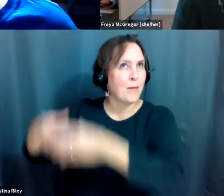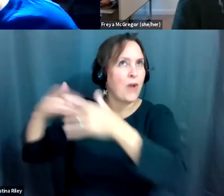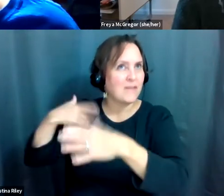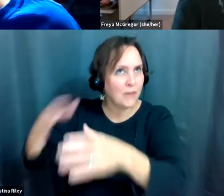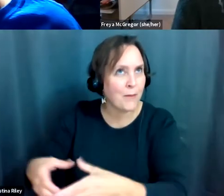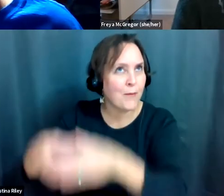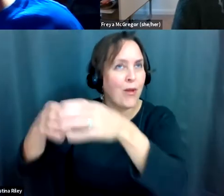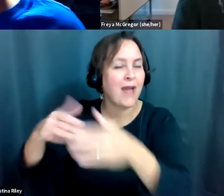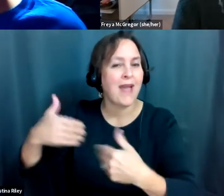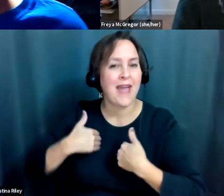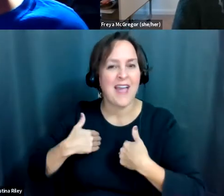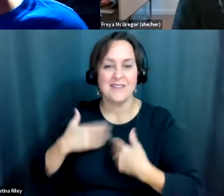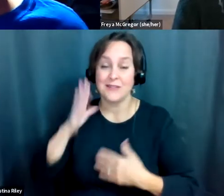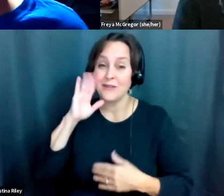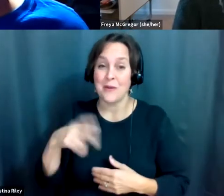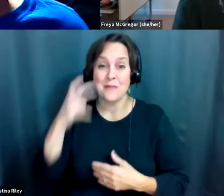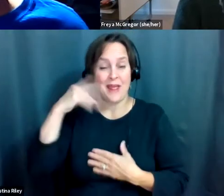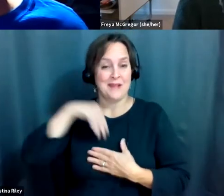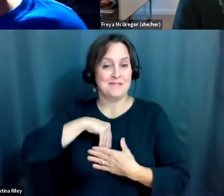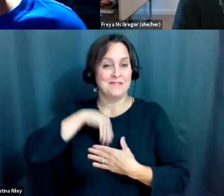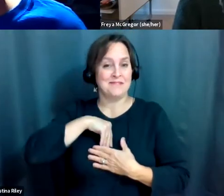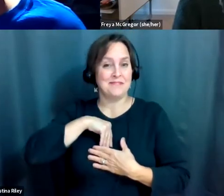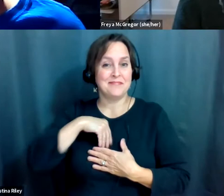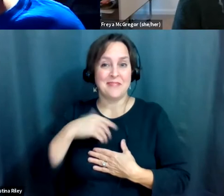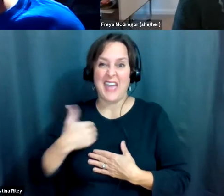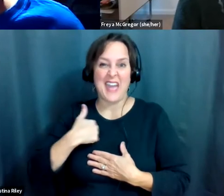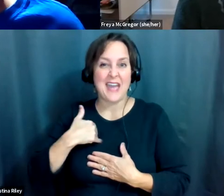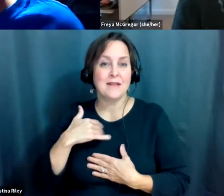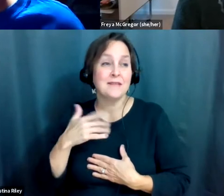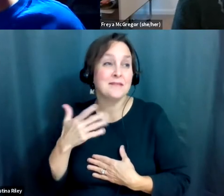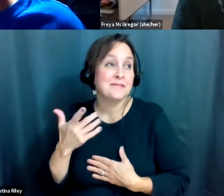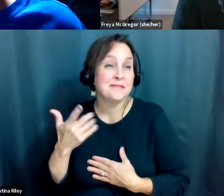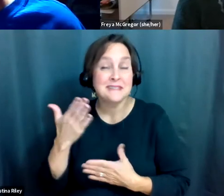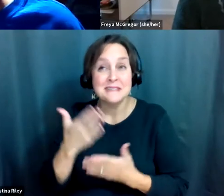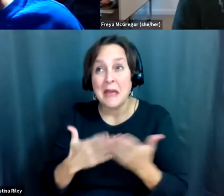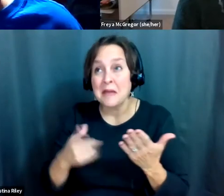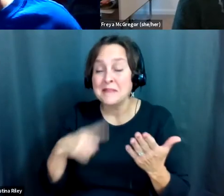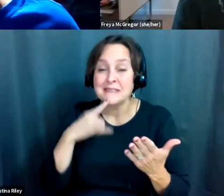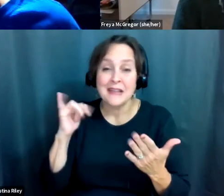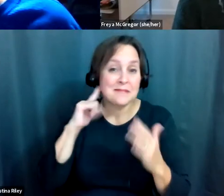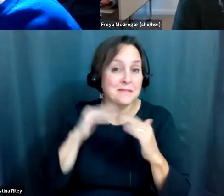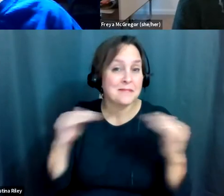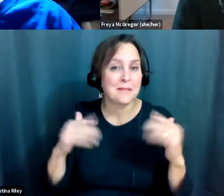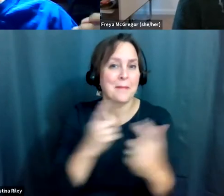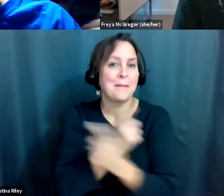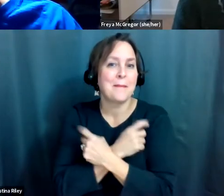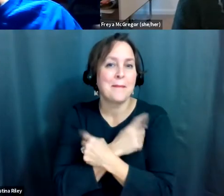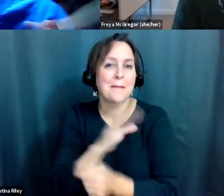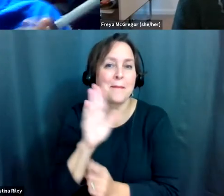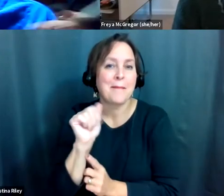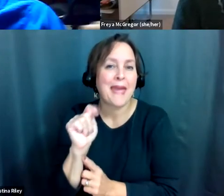have that some people think it's similar to how bats perceive things. It's a type of echolocation, but anyway, the cane,